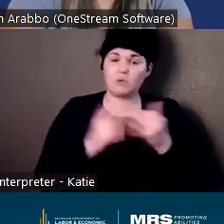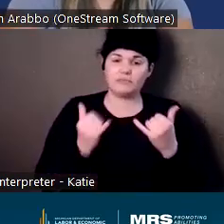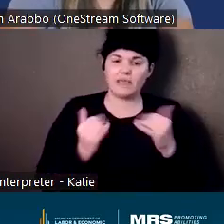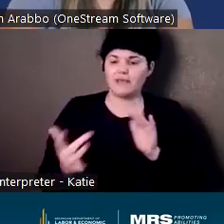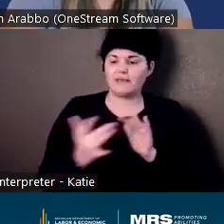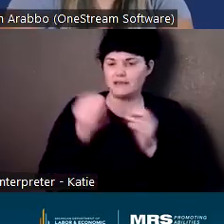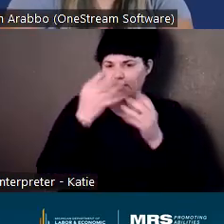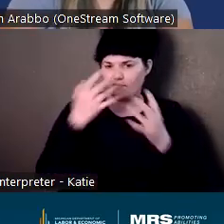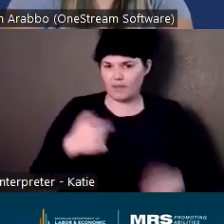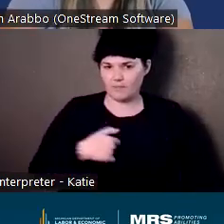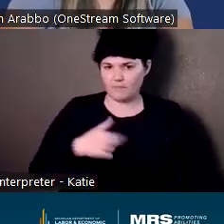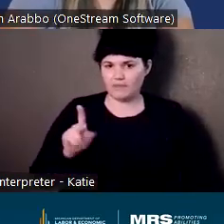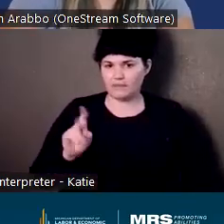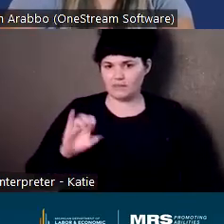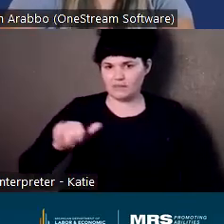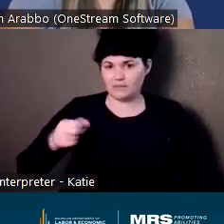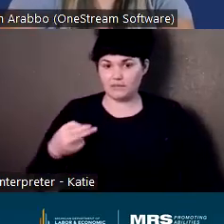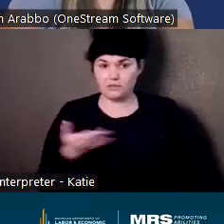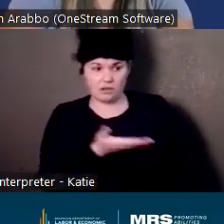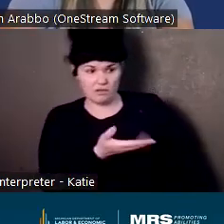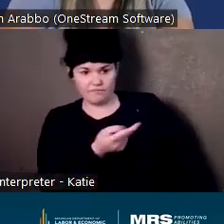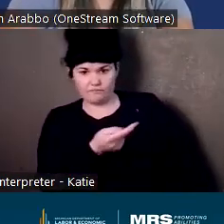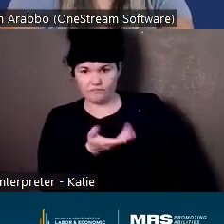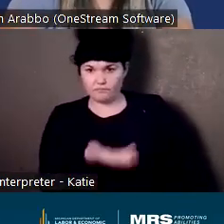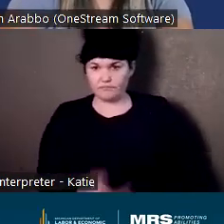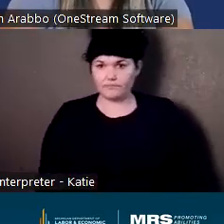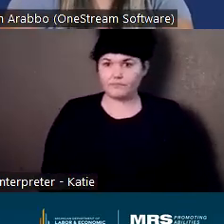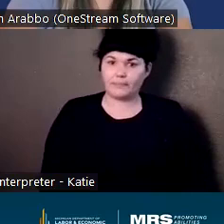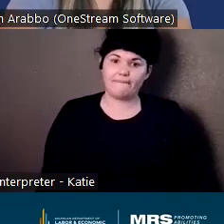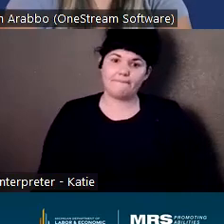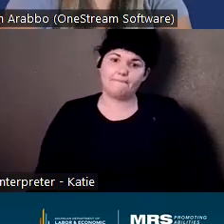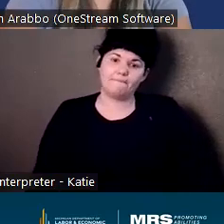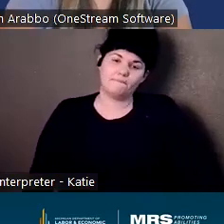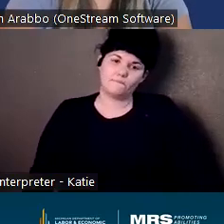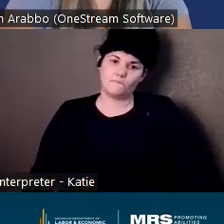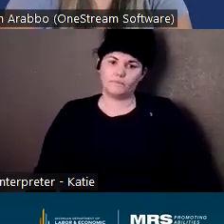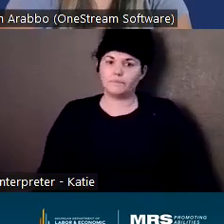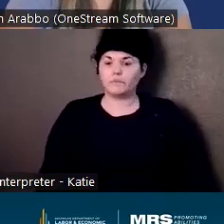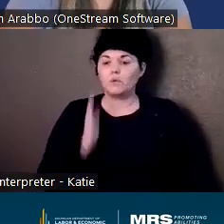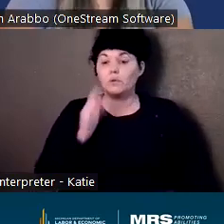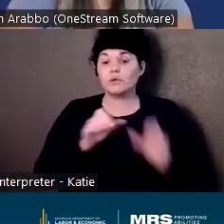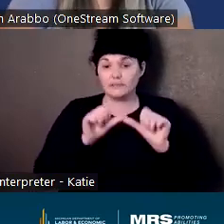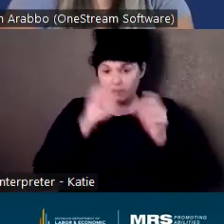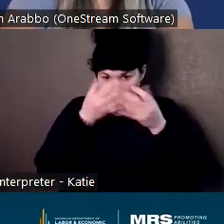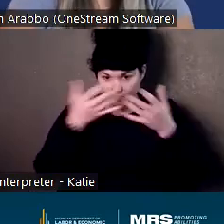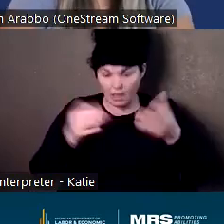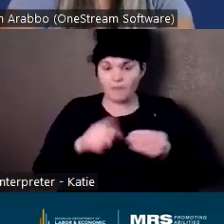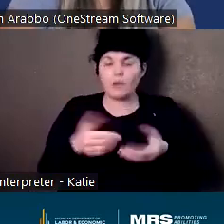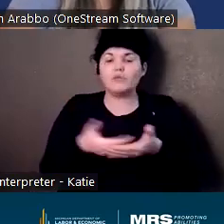myself and Keisha Hall-Dilligard are on the screen. As I said, we will keep you posted on those